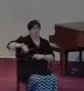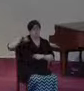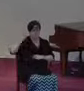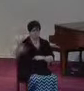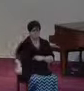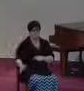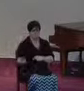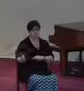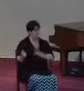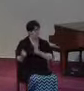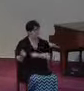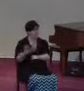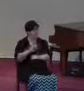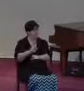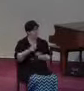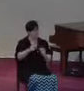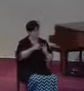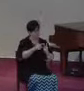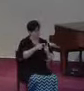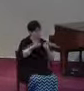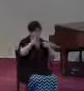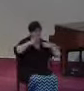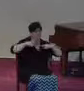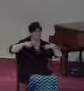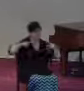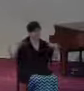And he declared,